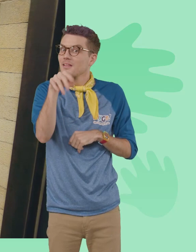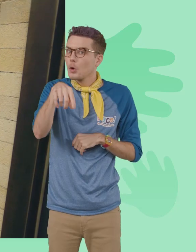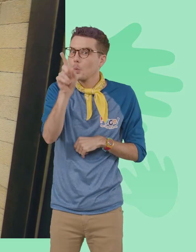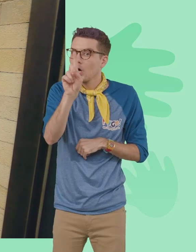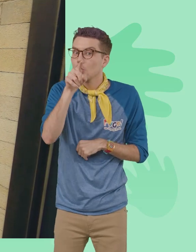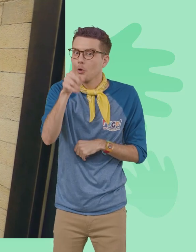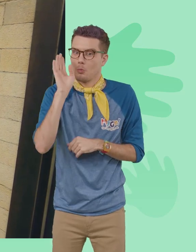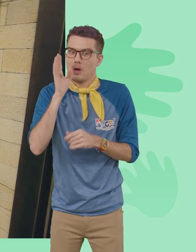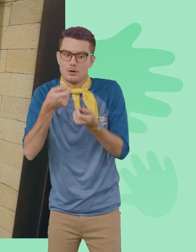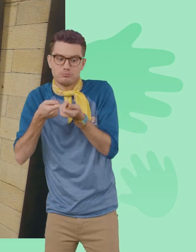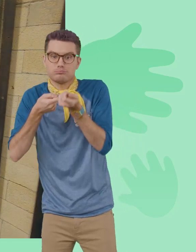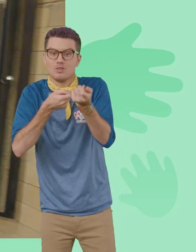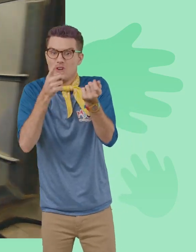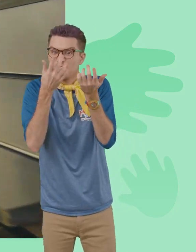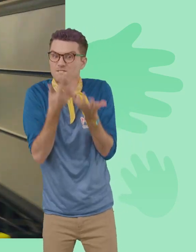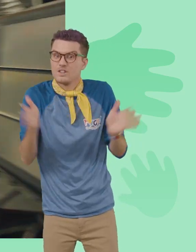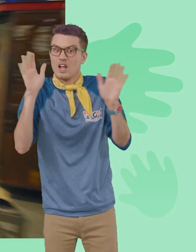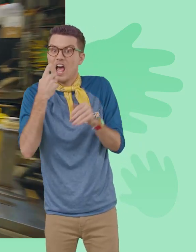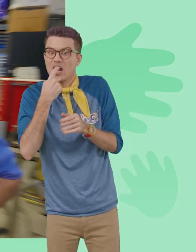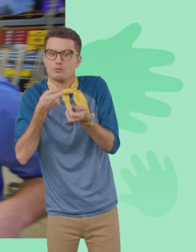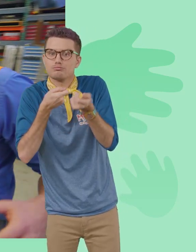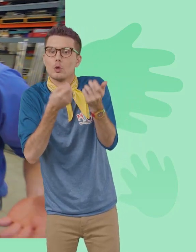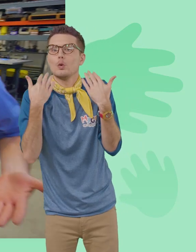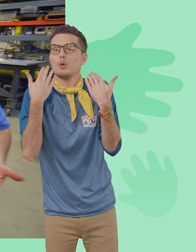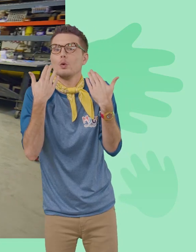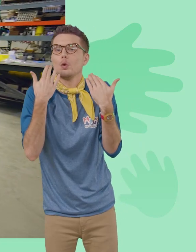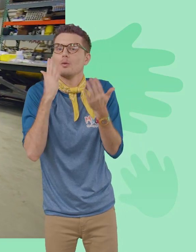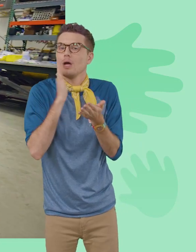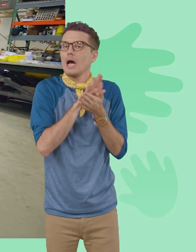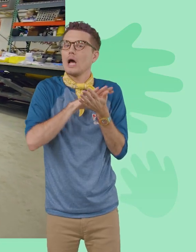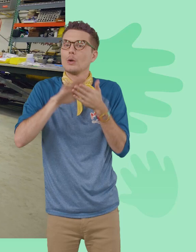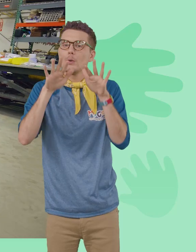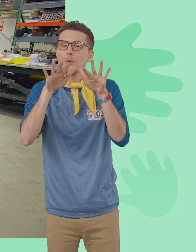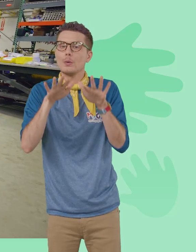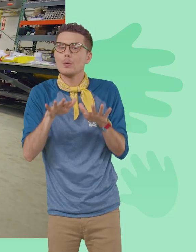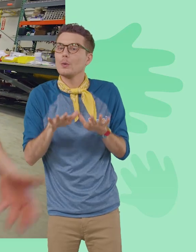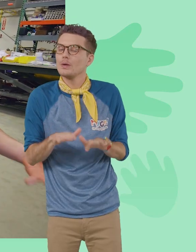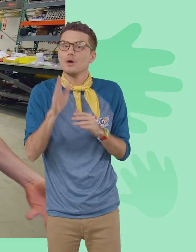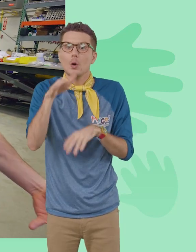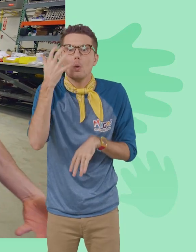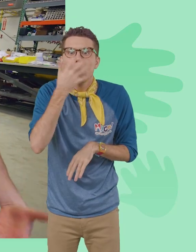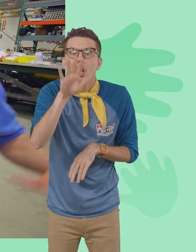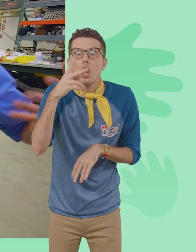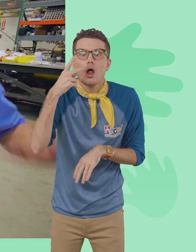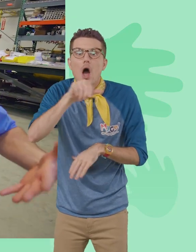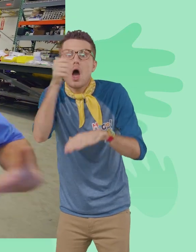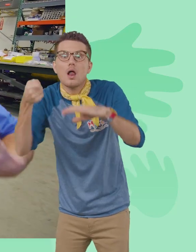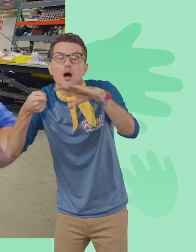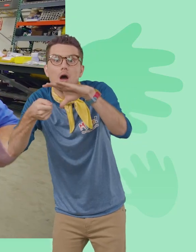nice and slow. Whoa! And another oven. But this oven is really,